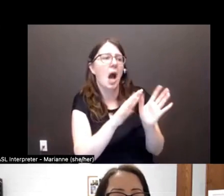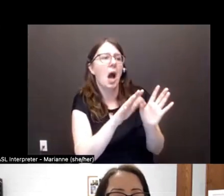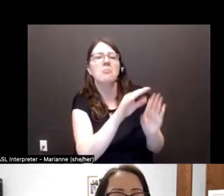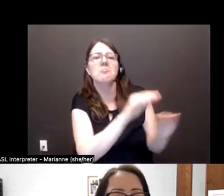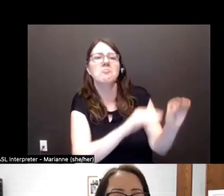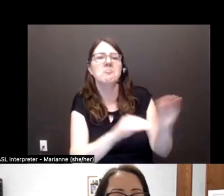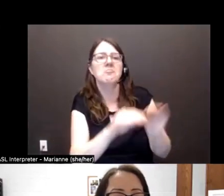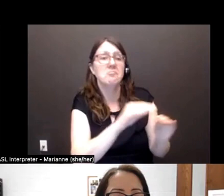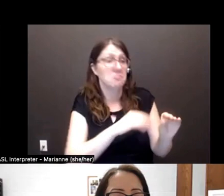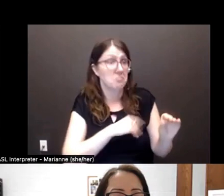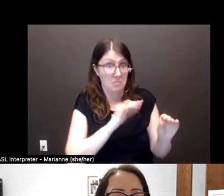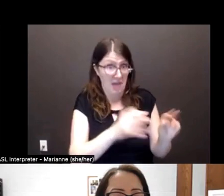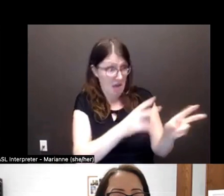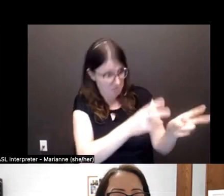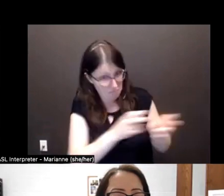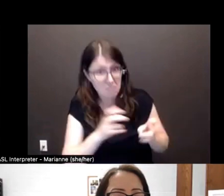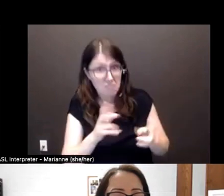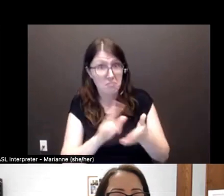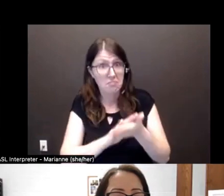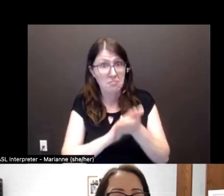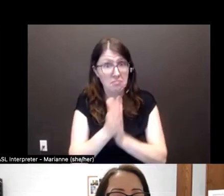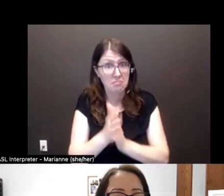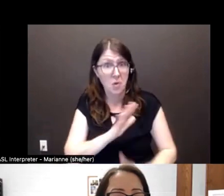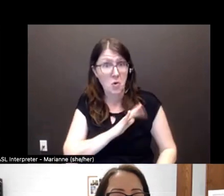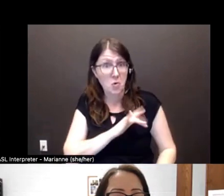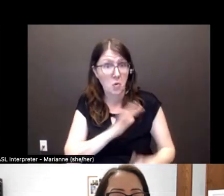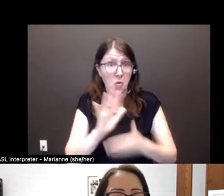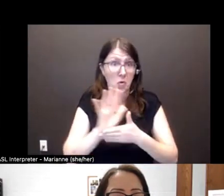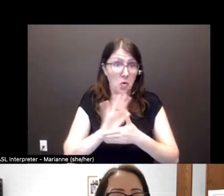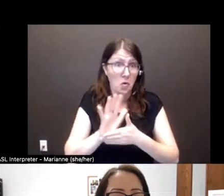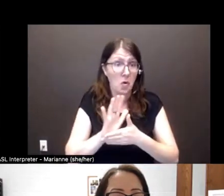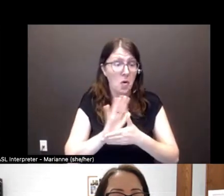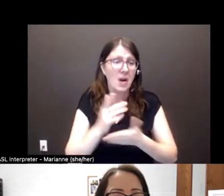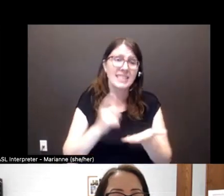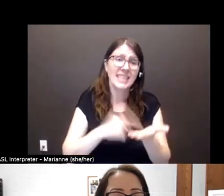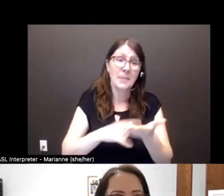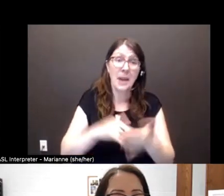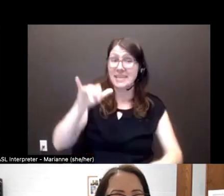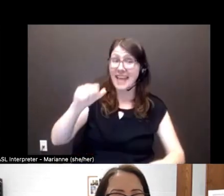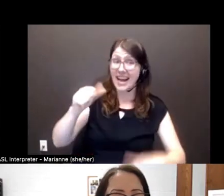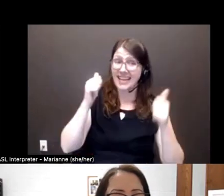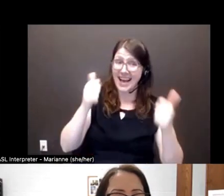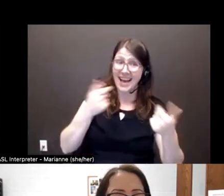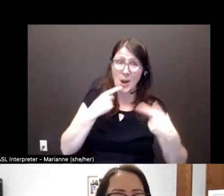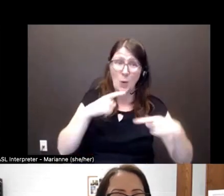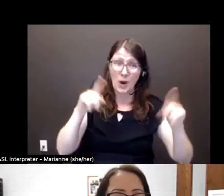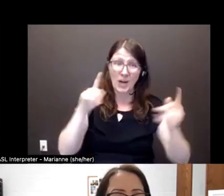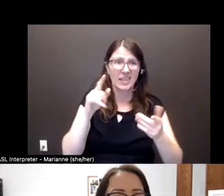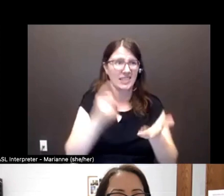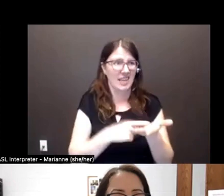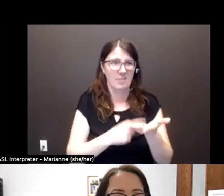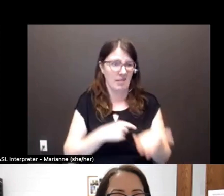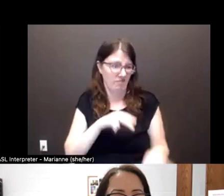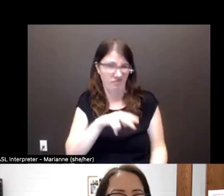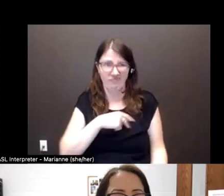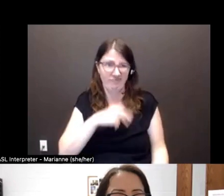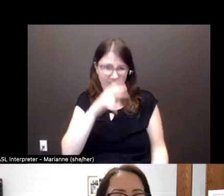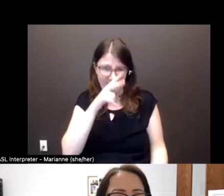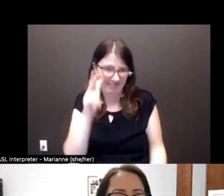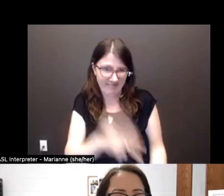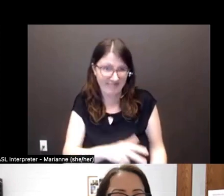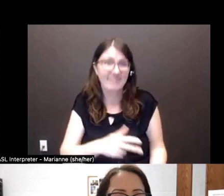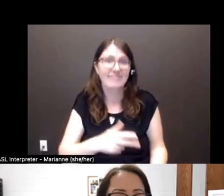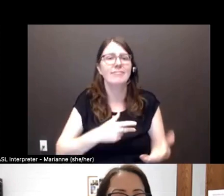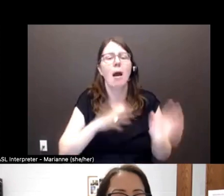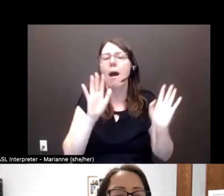but it's trying, right? Kind of exposing yourself to it and experimenting with it until you kind of get more and more comfortable. And